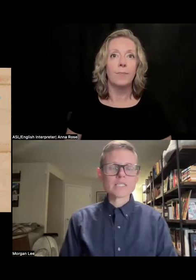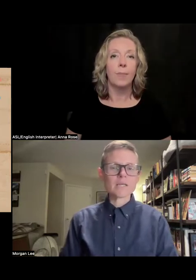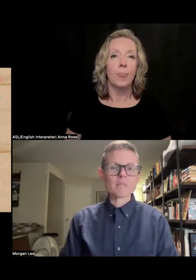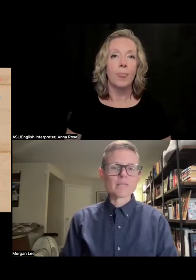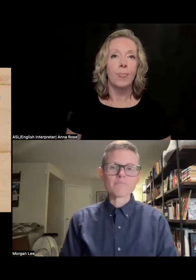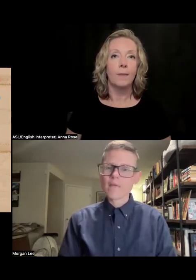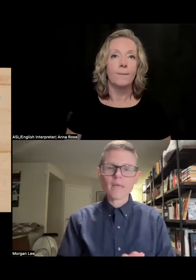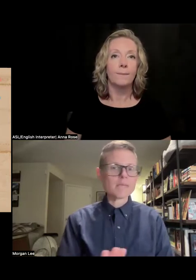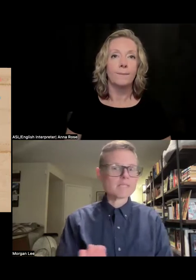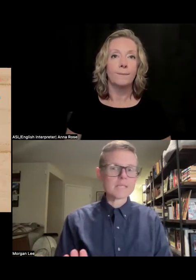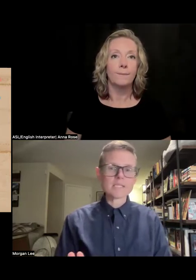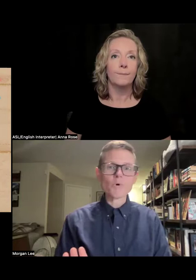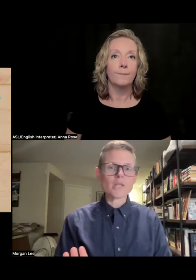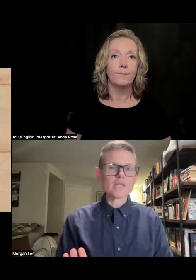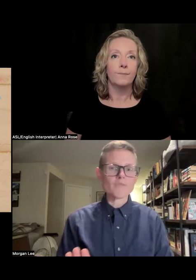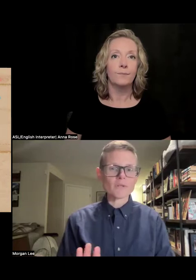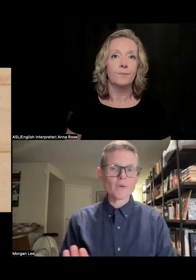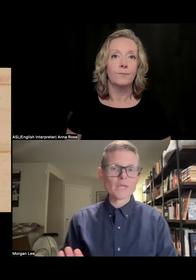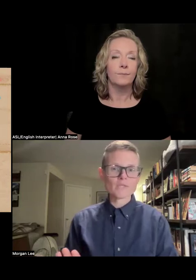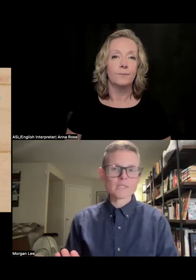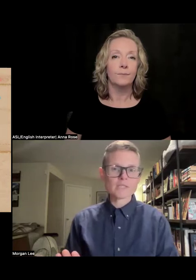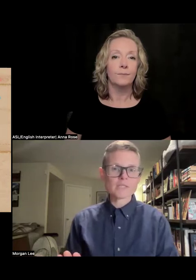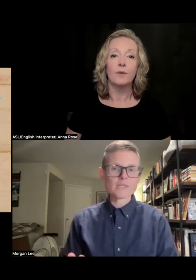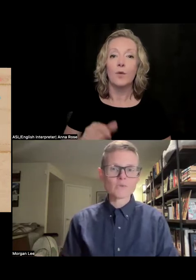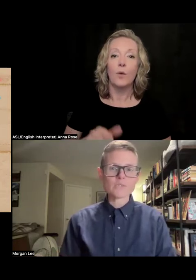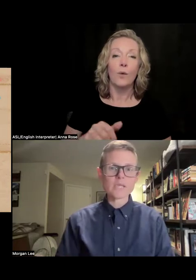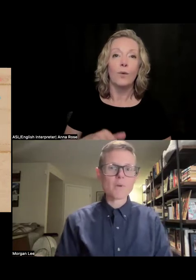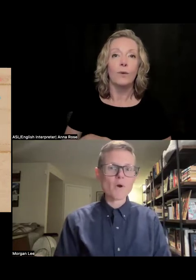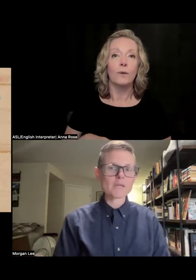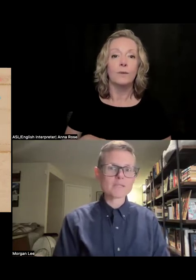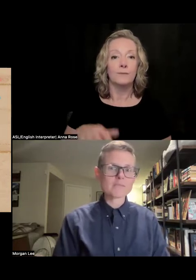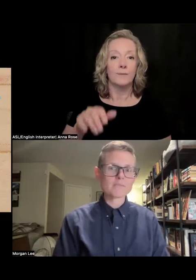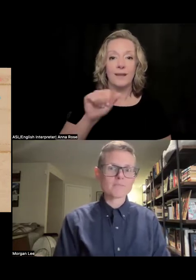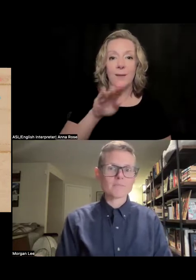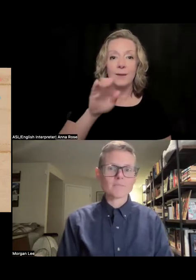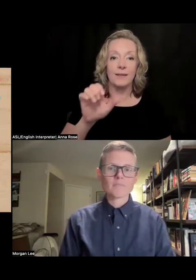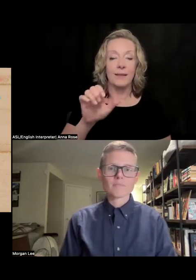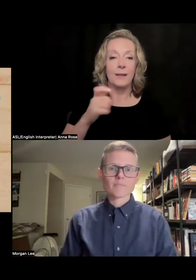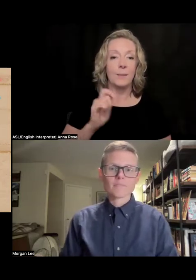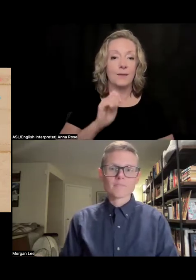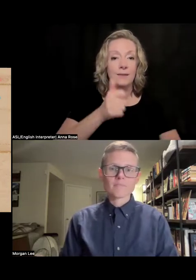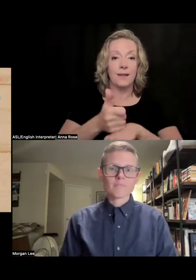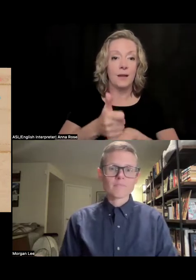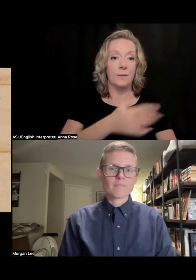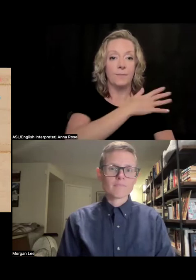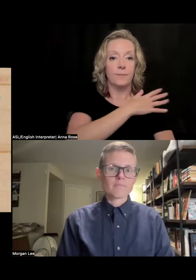So this is simply ABCs put in different locations that students can memorize.